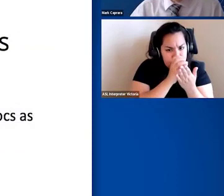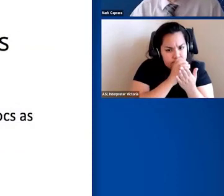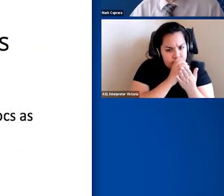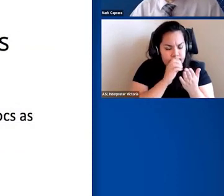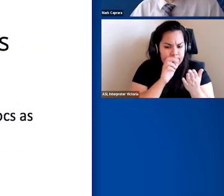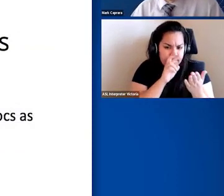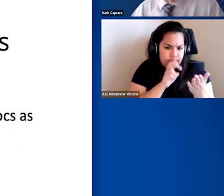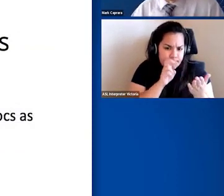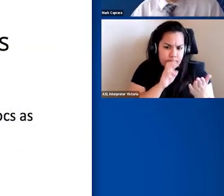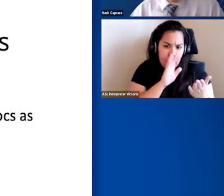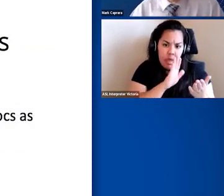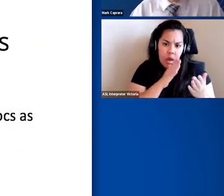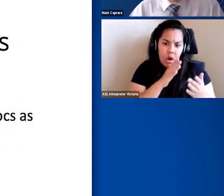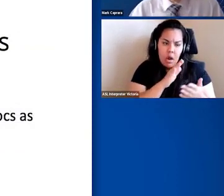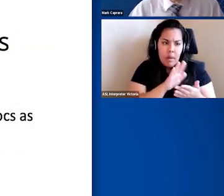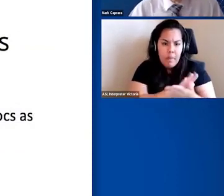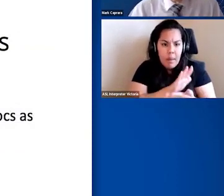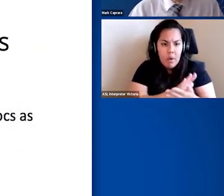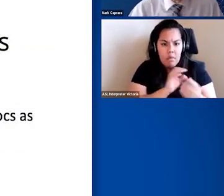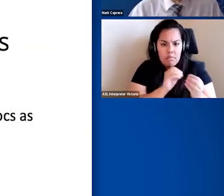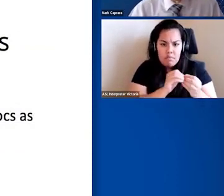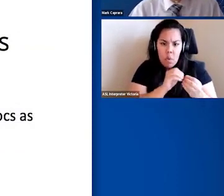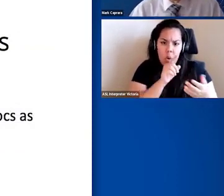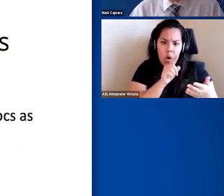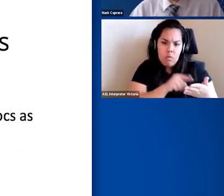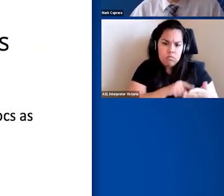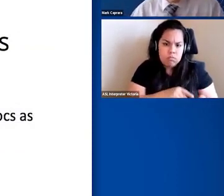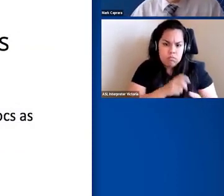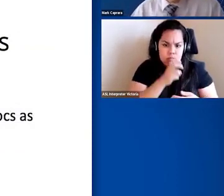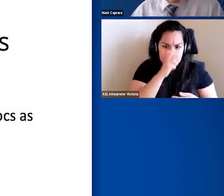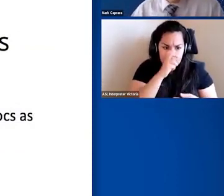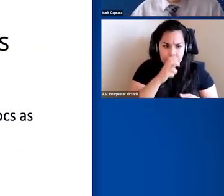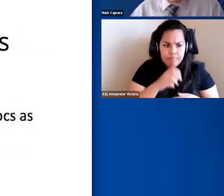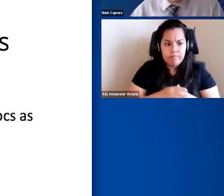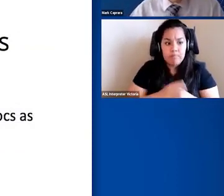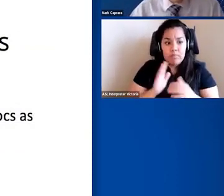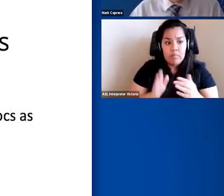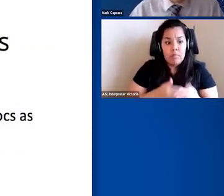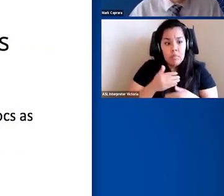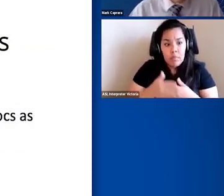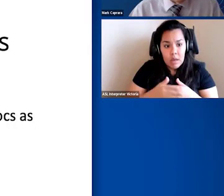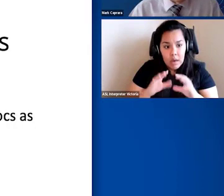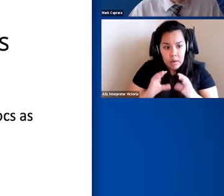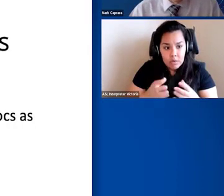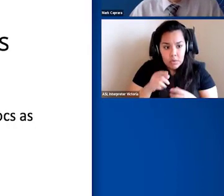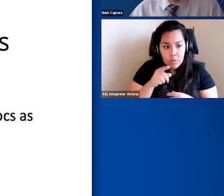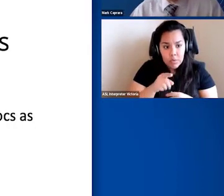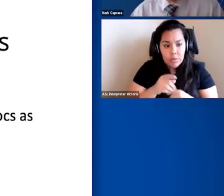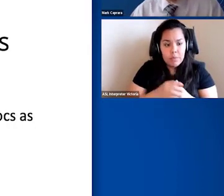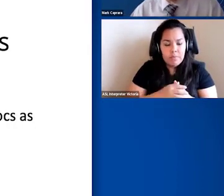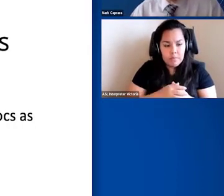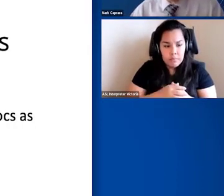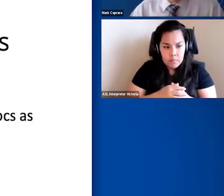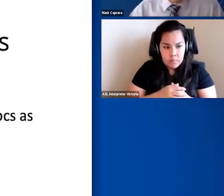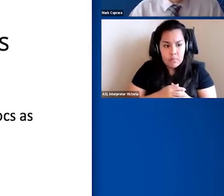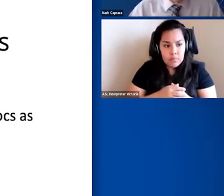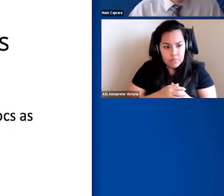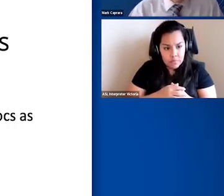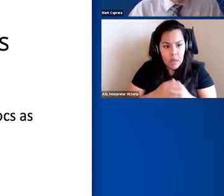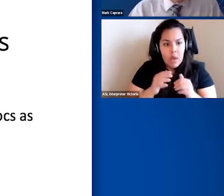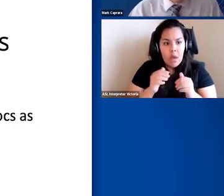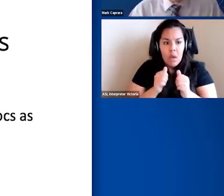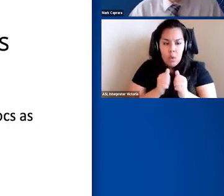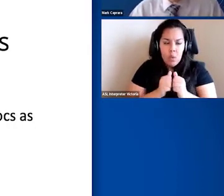The next step was the formation of a working group, including extramural scientists familiar with the peer review system and NIH